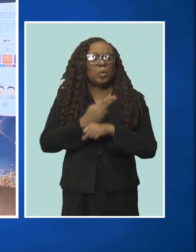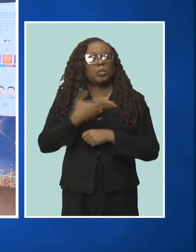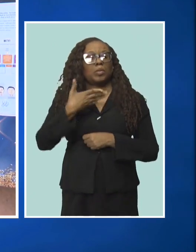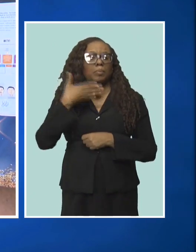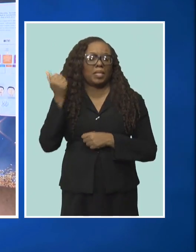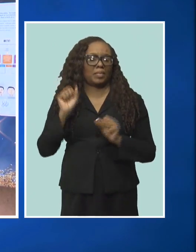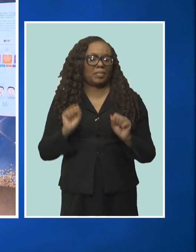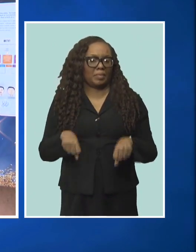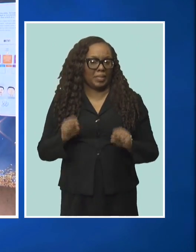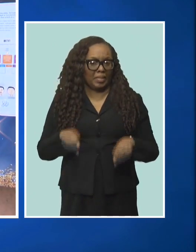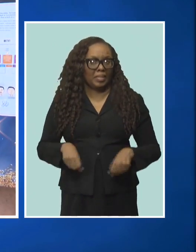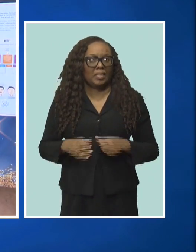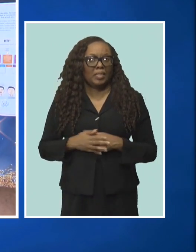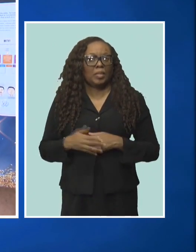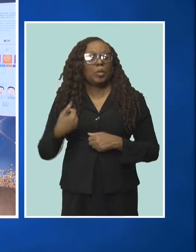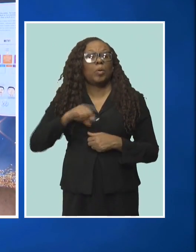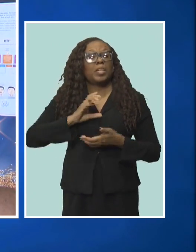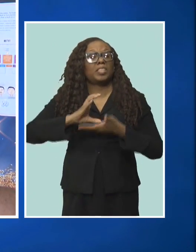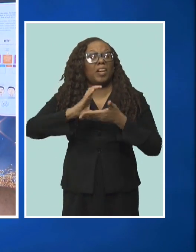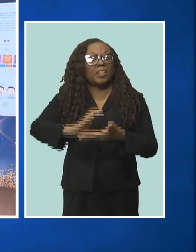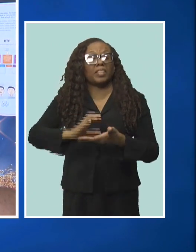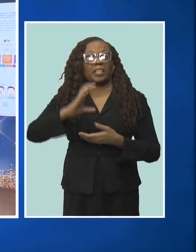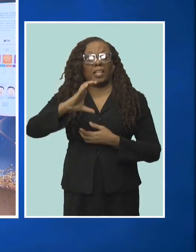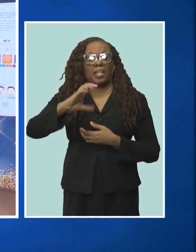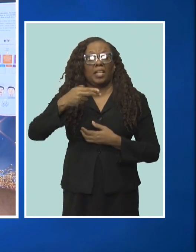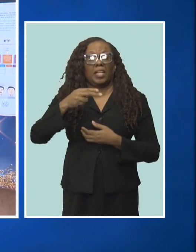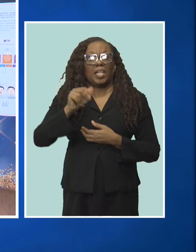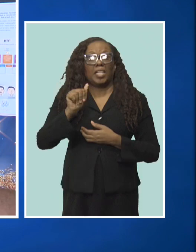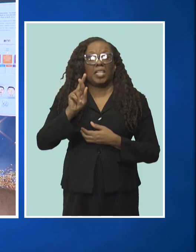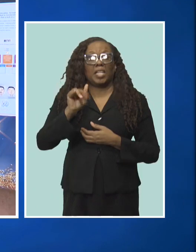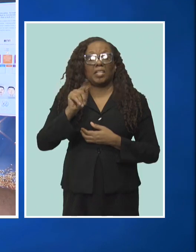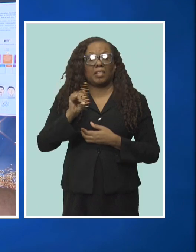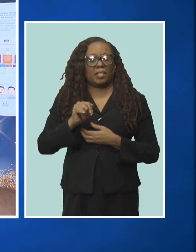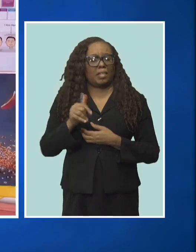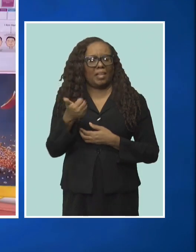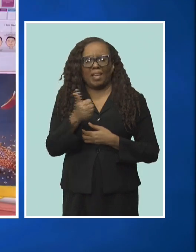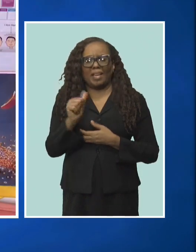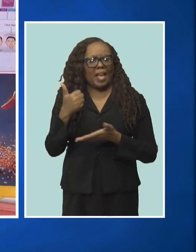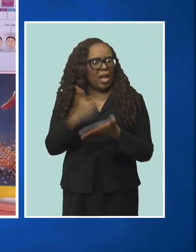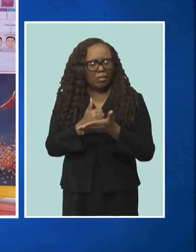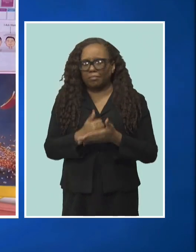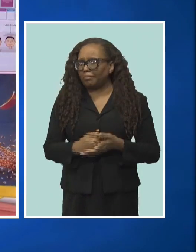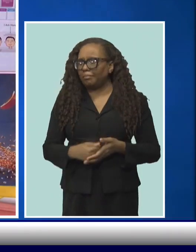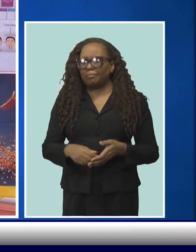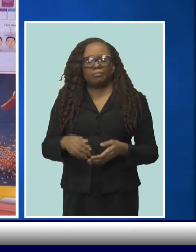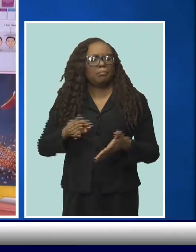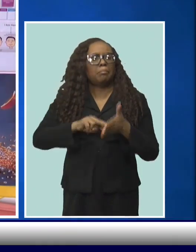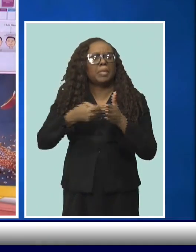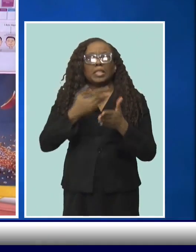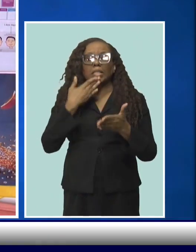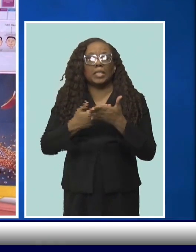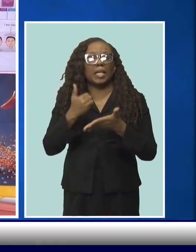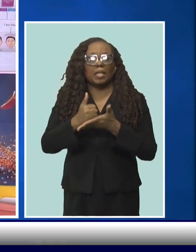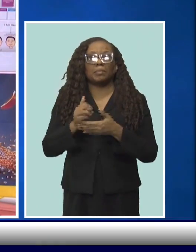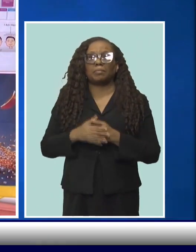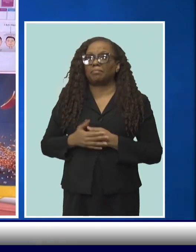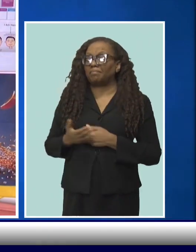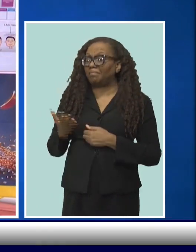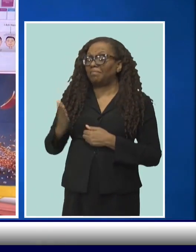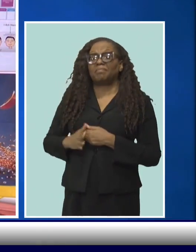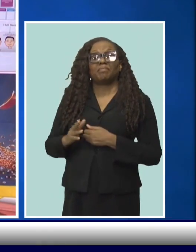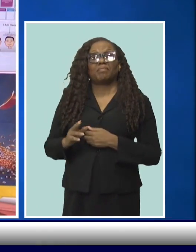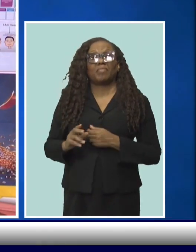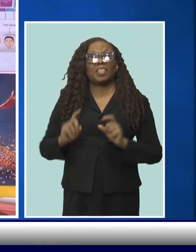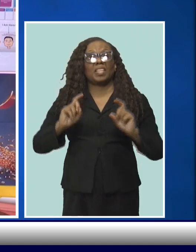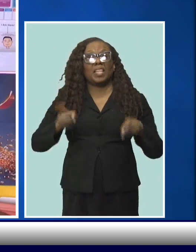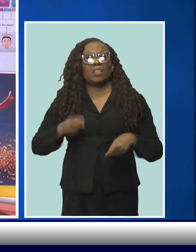our ability because we're a charity and any help is good help for us. And I'm sure that, as I said, this gift will go a long way in